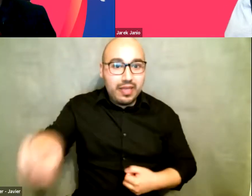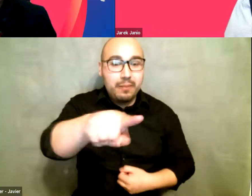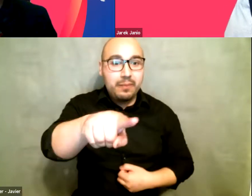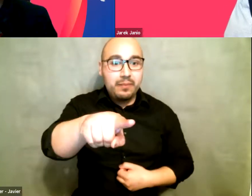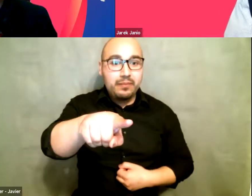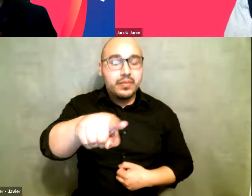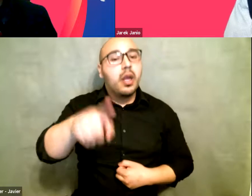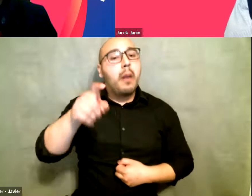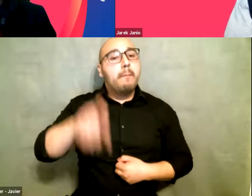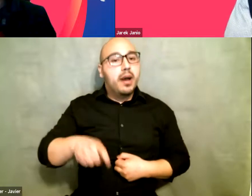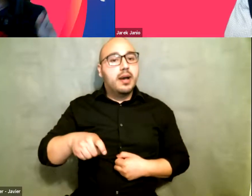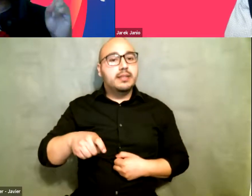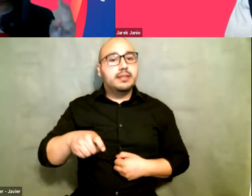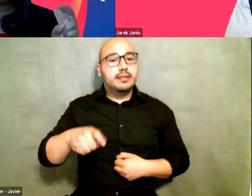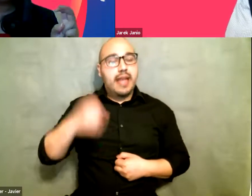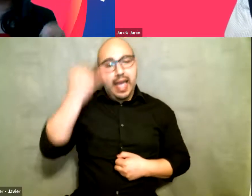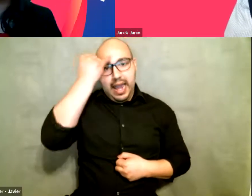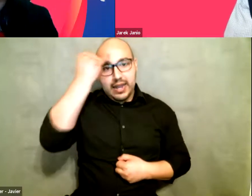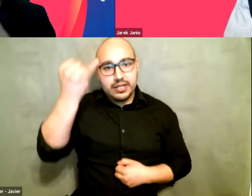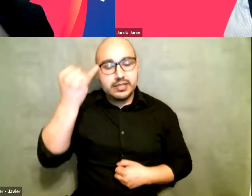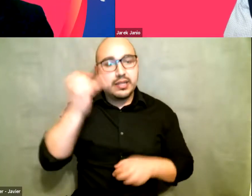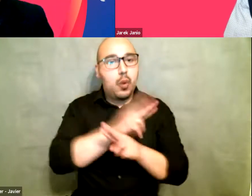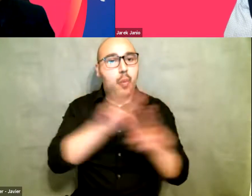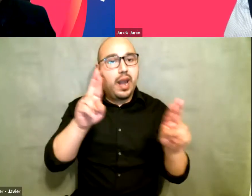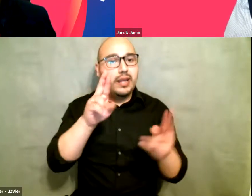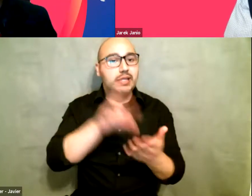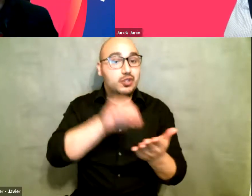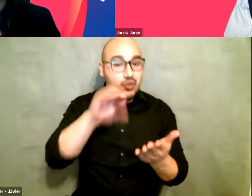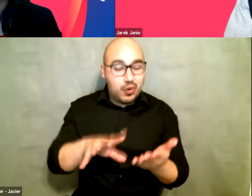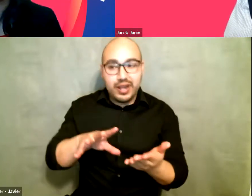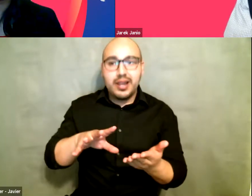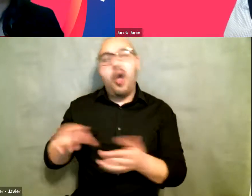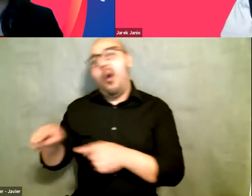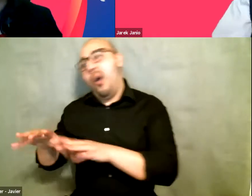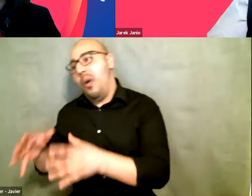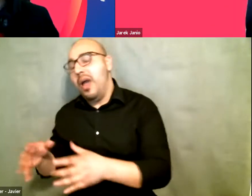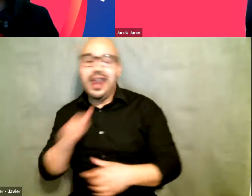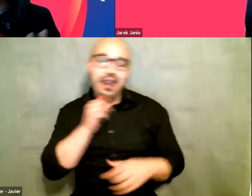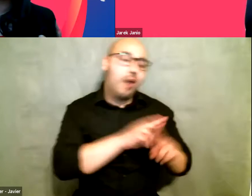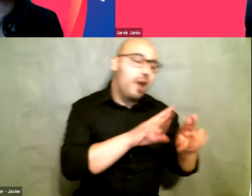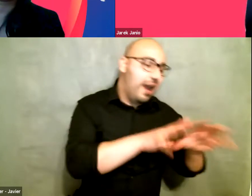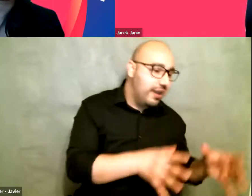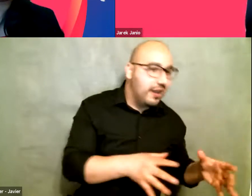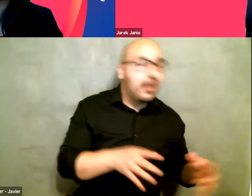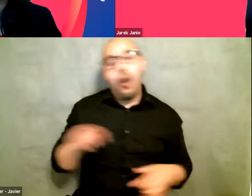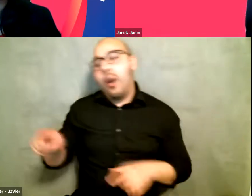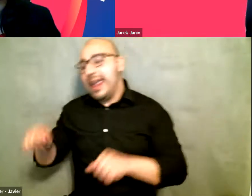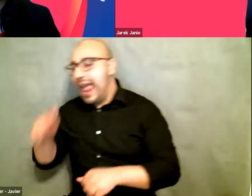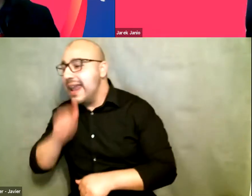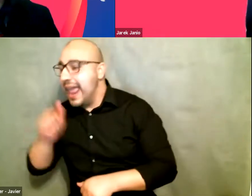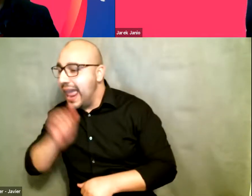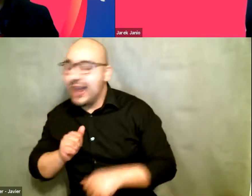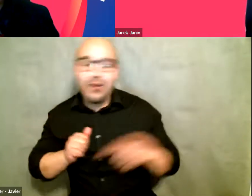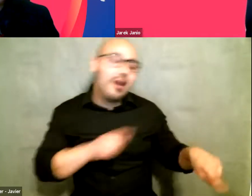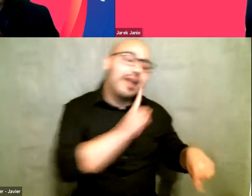that ideology that there are the ready students and the not ready students. There are students who can handle that level of learning